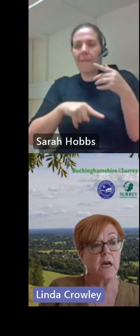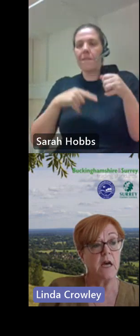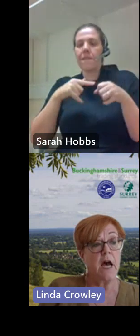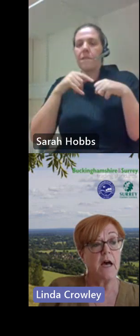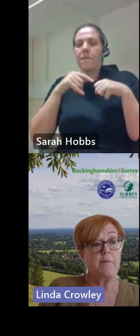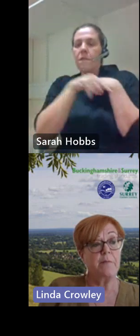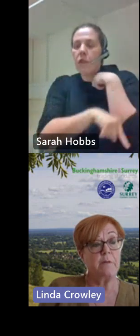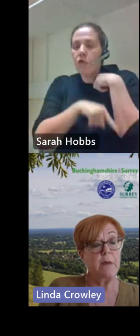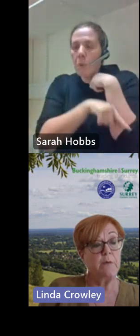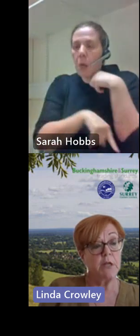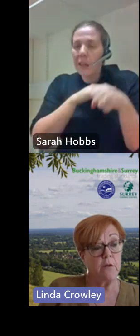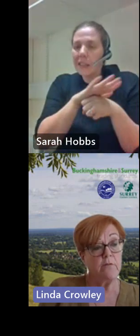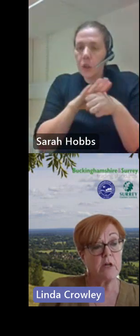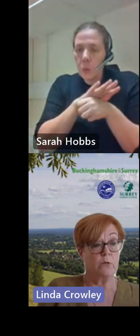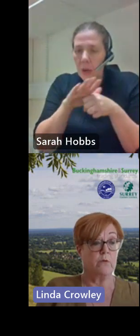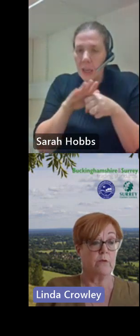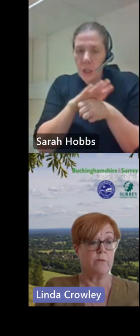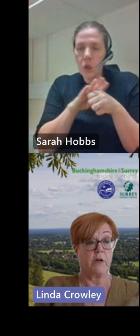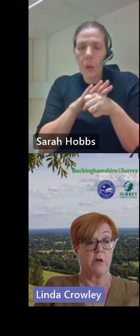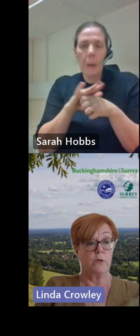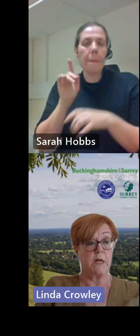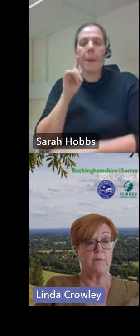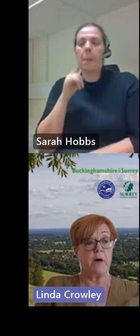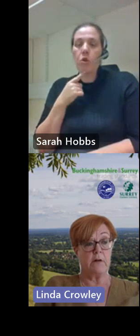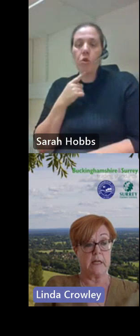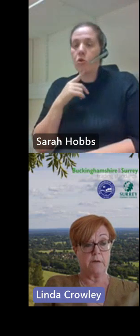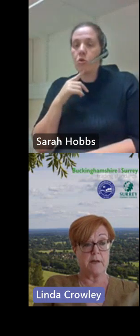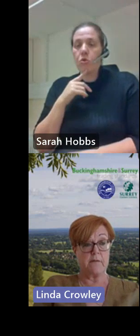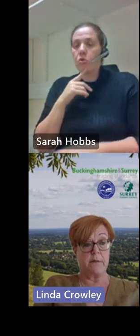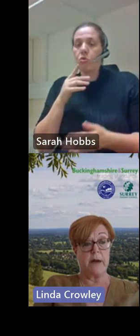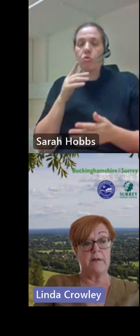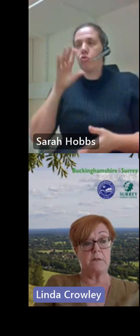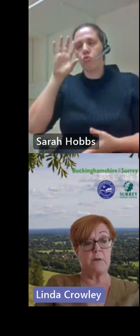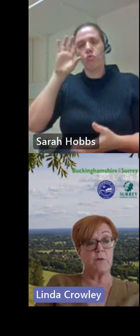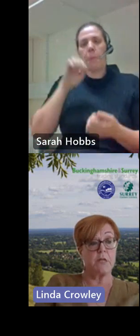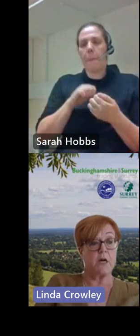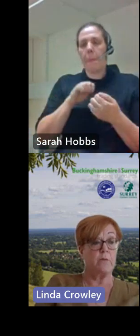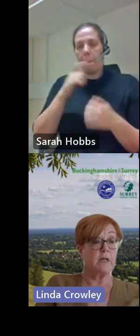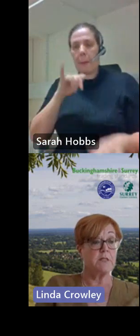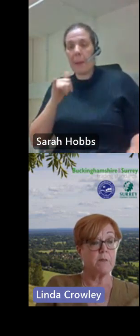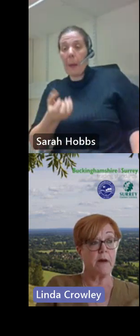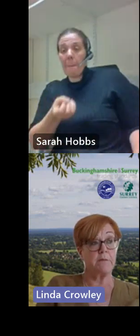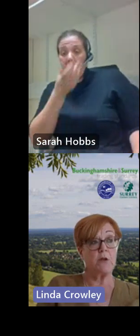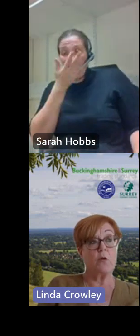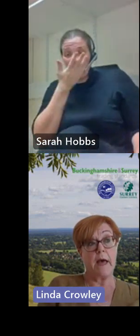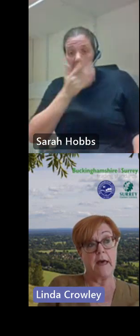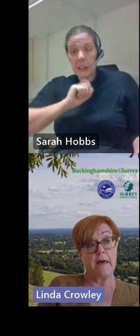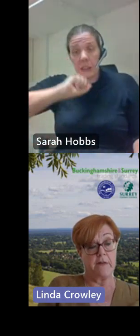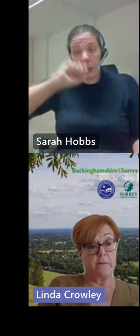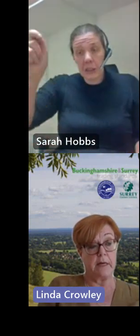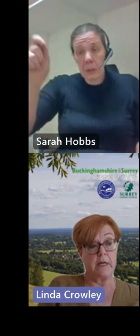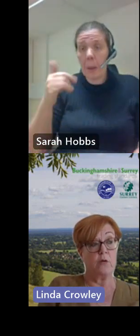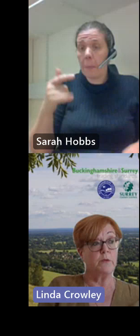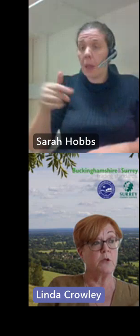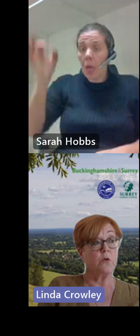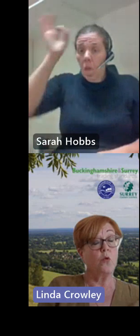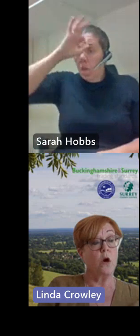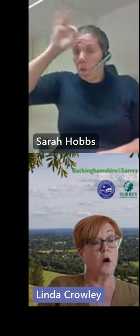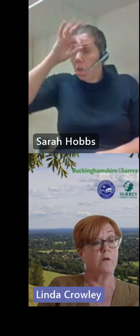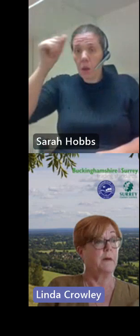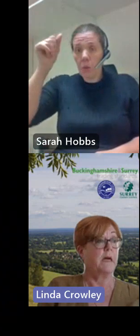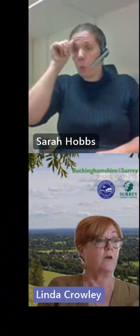circumstances. People don't record it, partly because they're embarrassed, but also because they're perhaps not aware that they've been